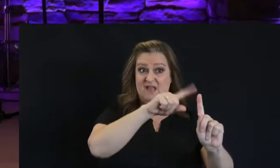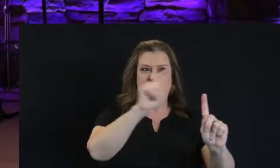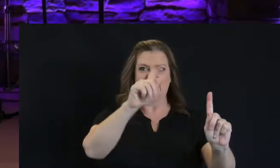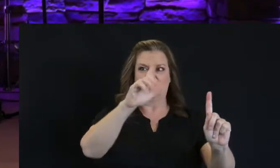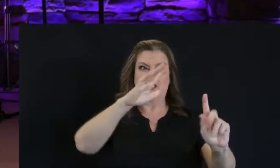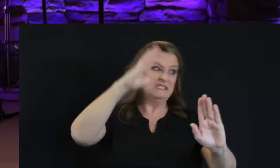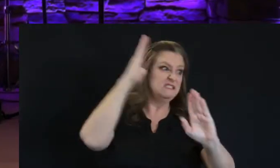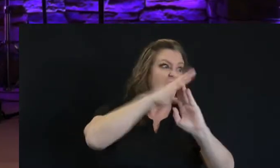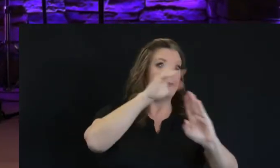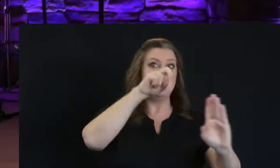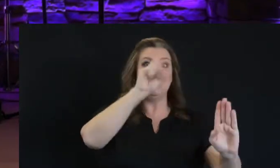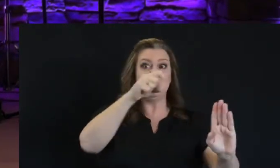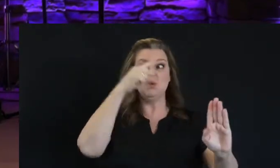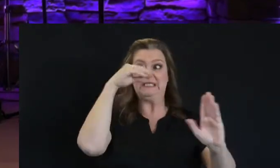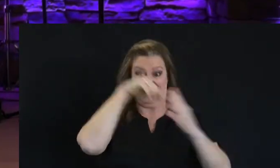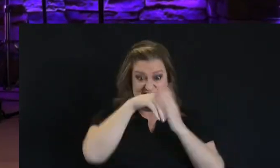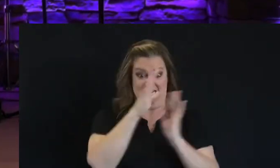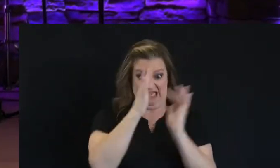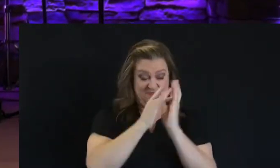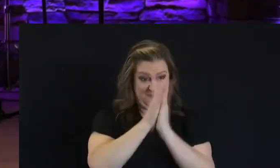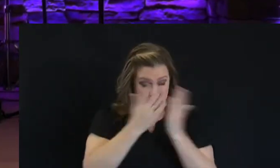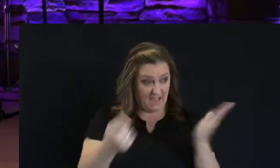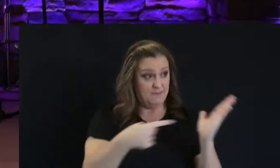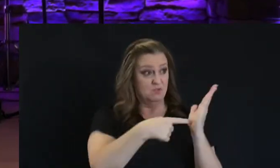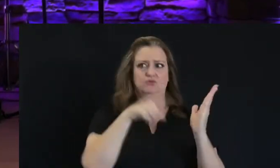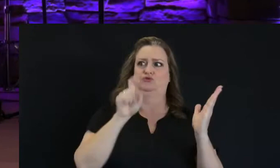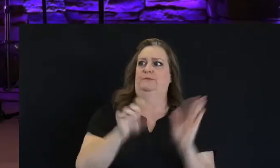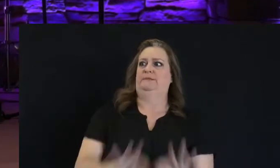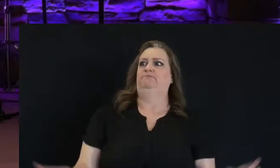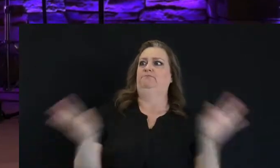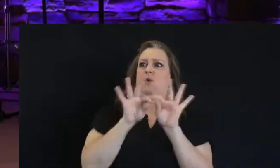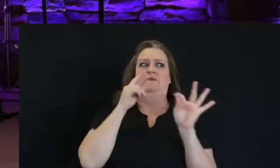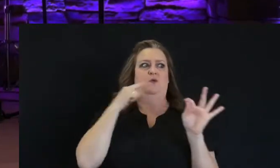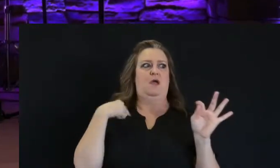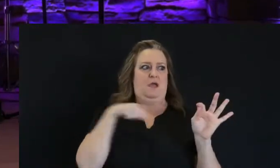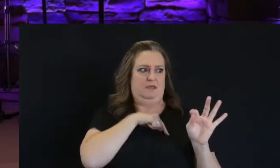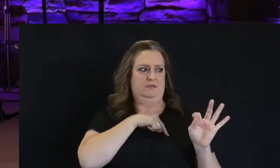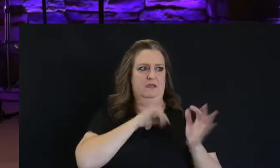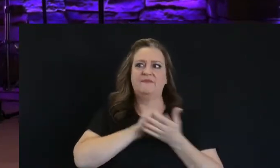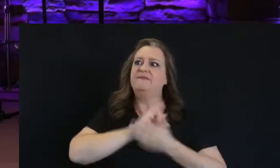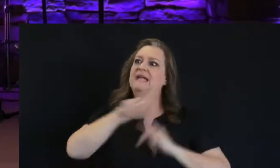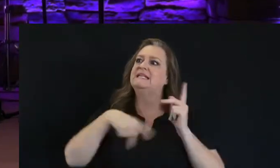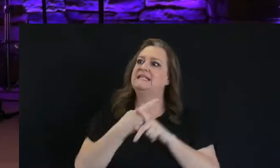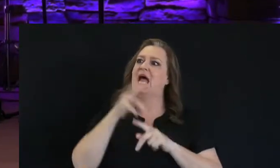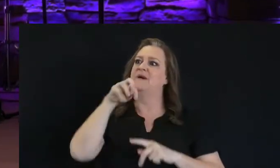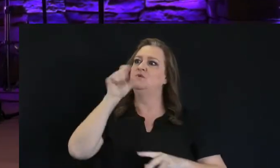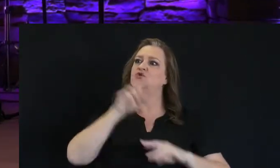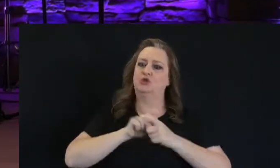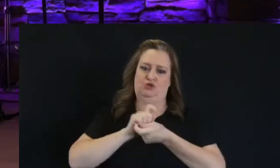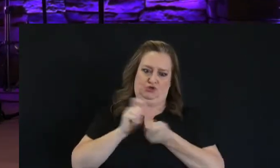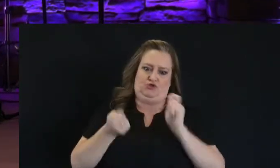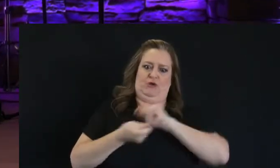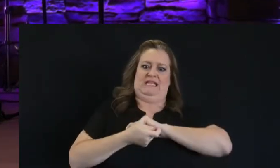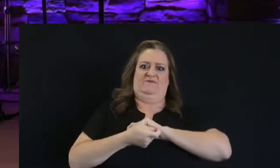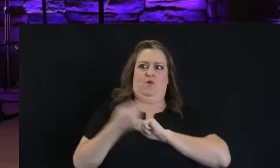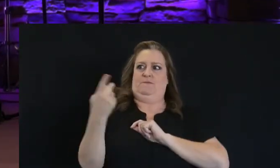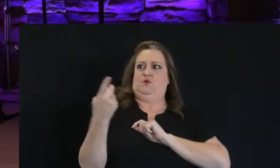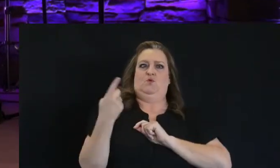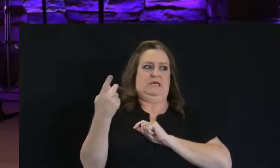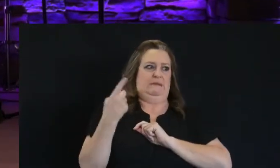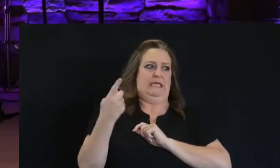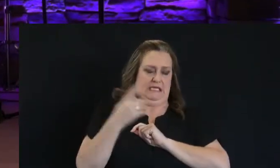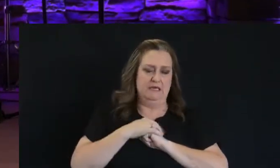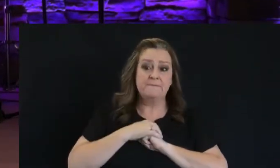God, if it makes it into the Bible, it should be important to us. That's the type of news that should transform you and me. What's truly